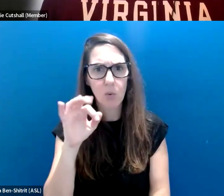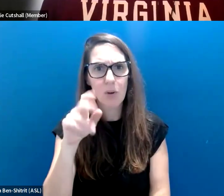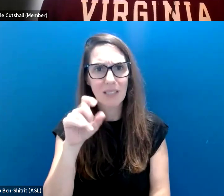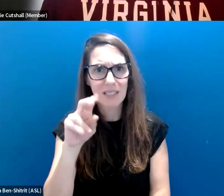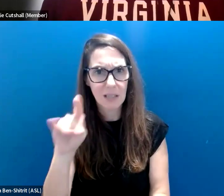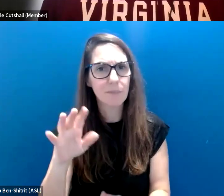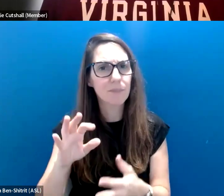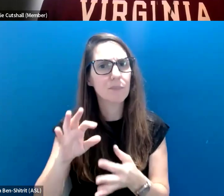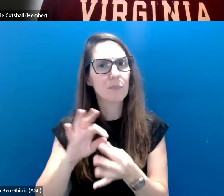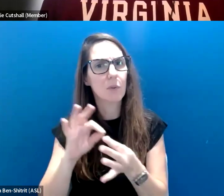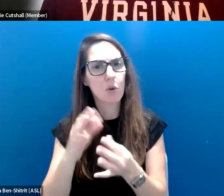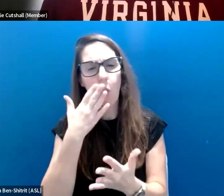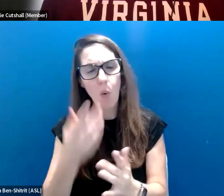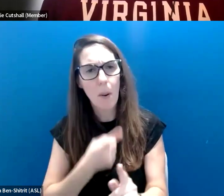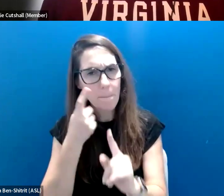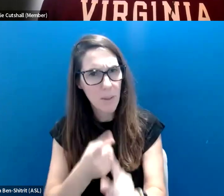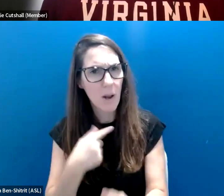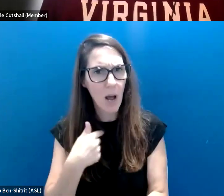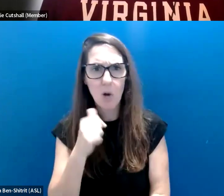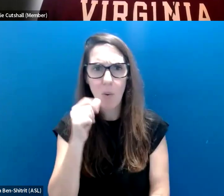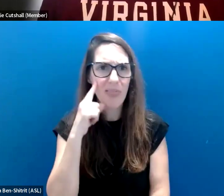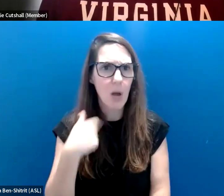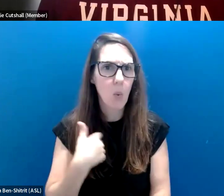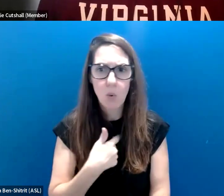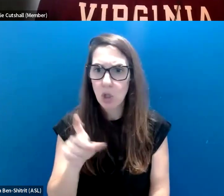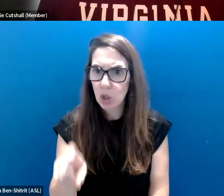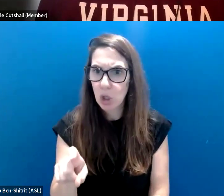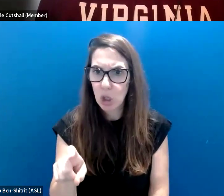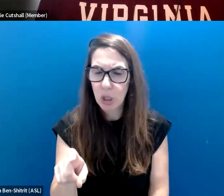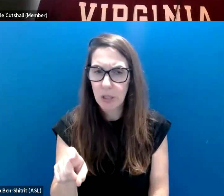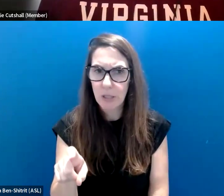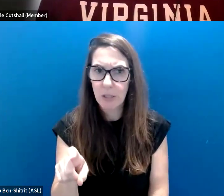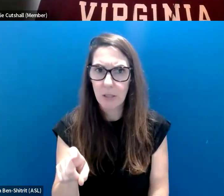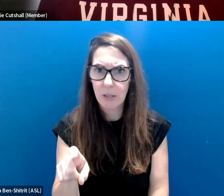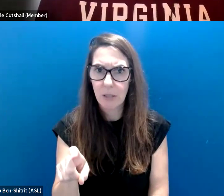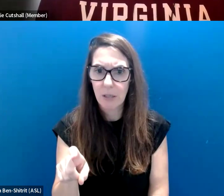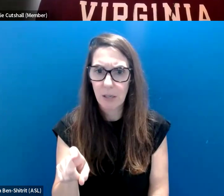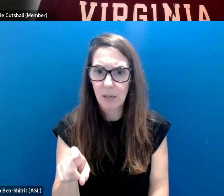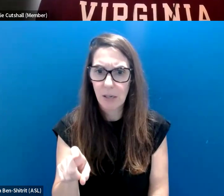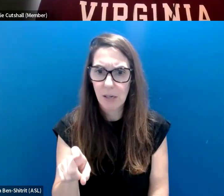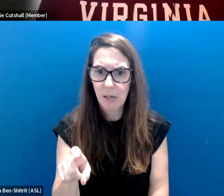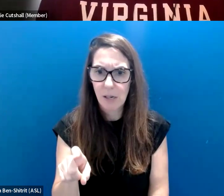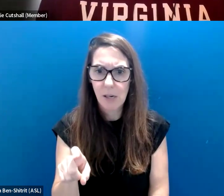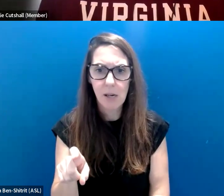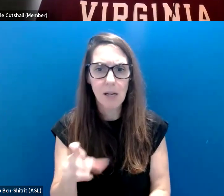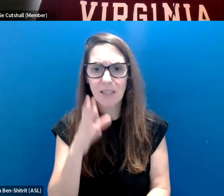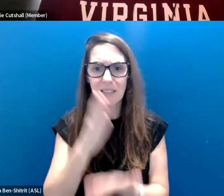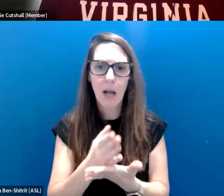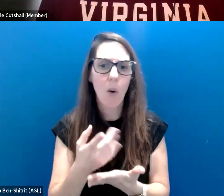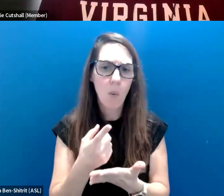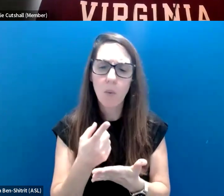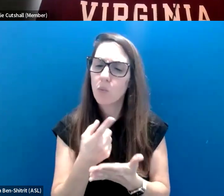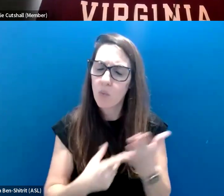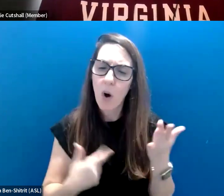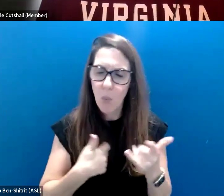point, which is that I don't think that we should put the brakes on doing the work that we're doing, right? I think that we